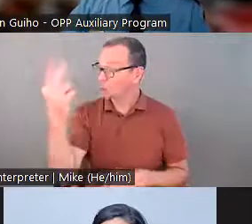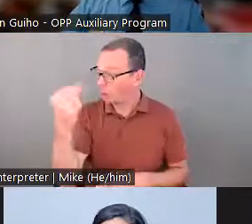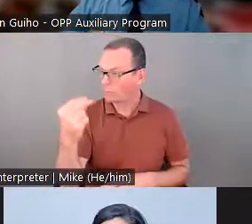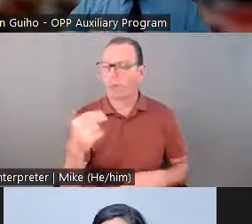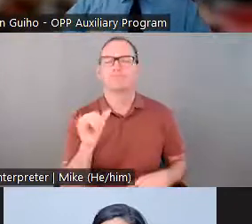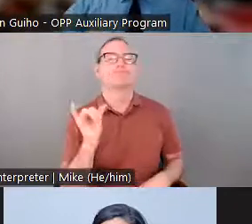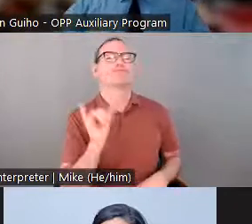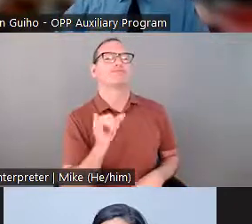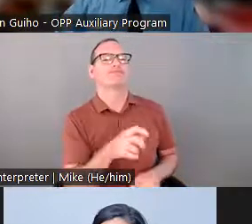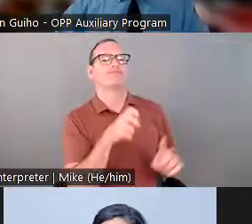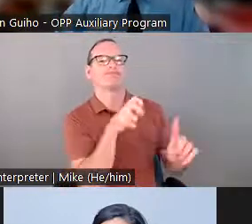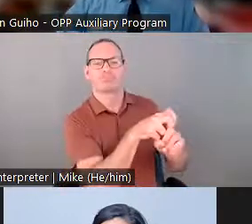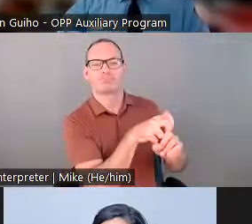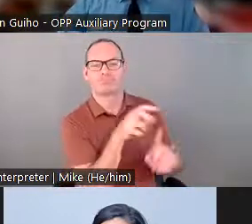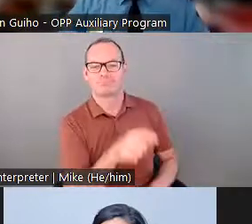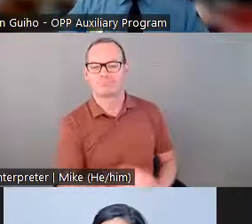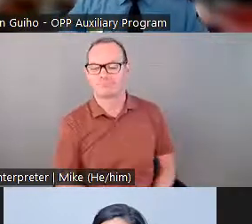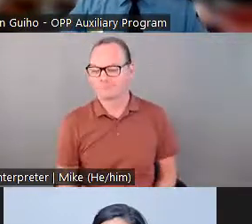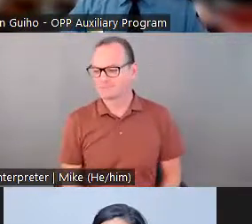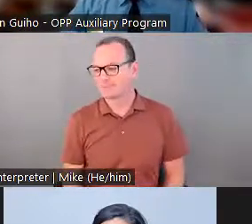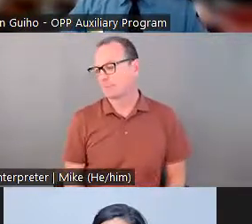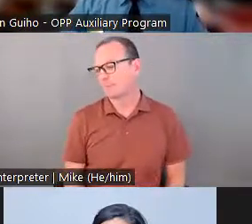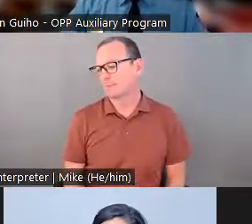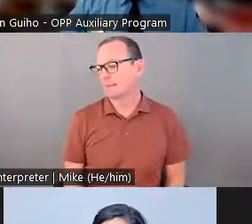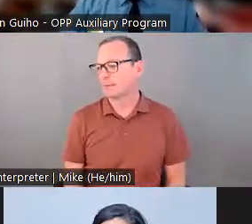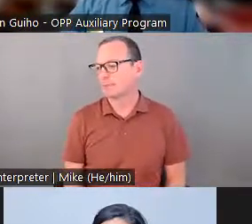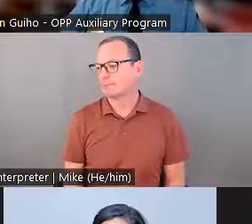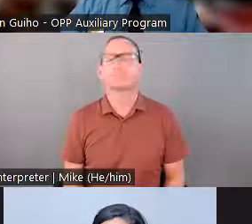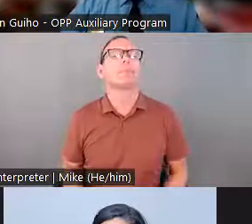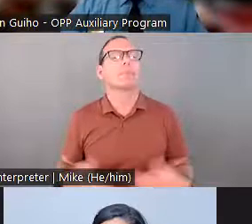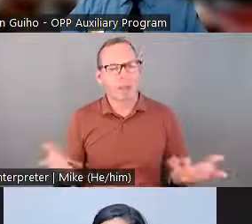The tips that we share, again, are not things that are